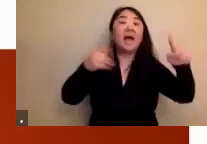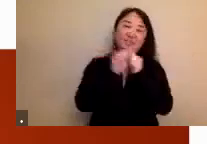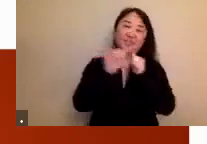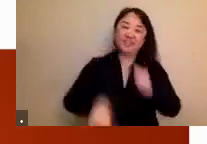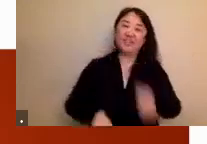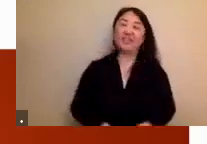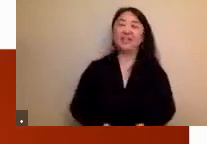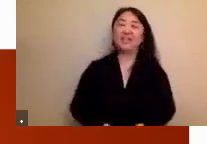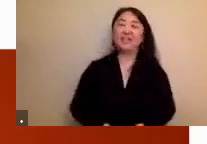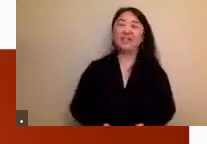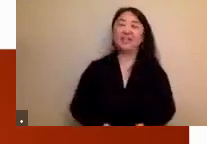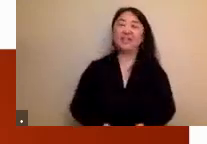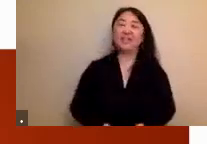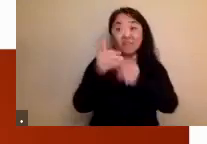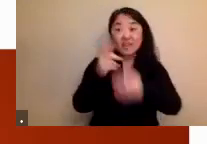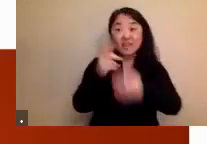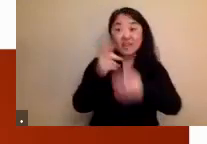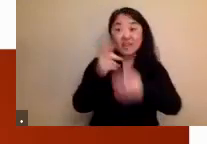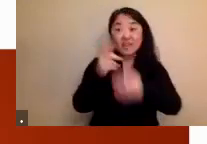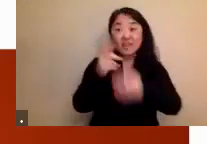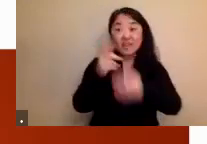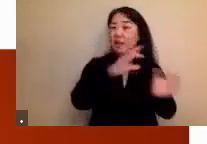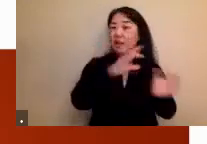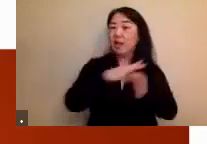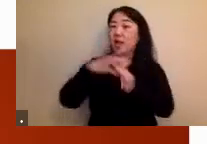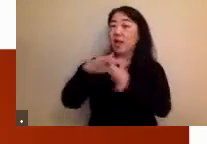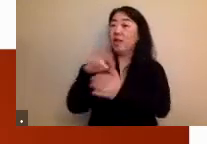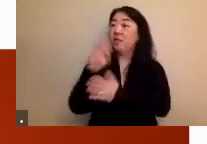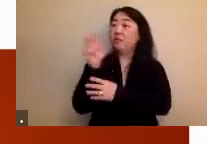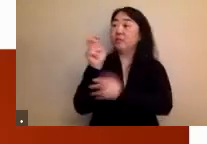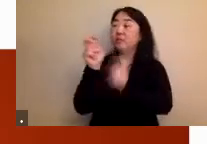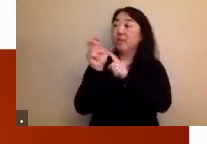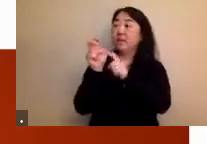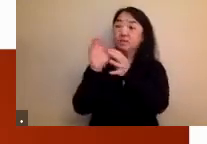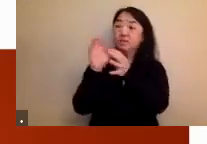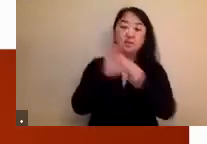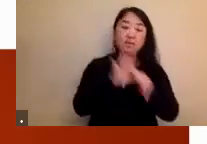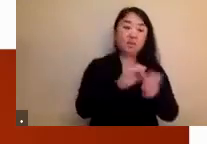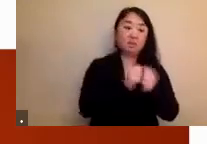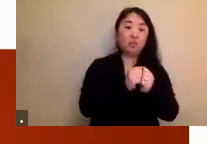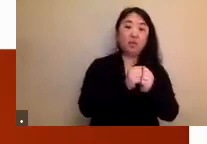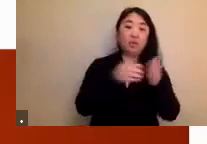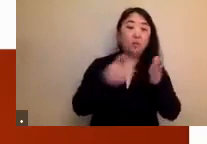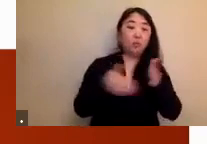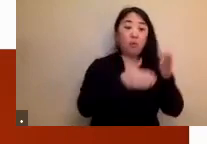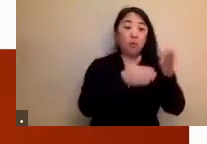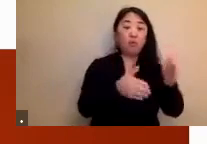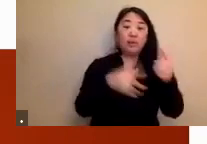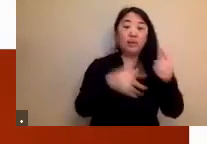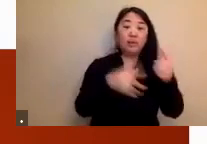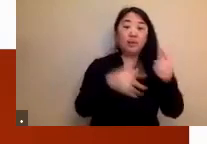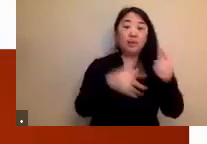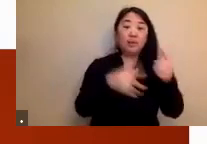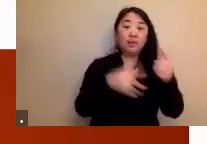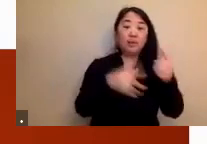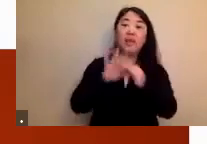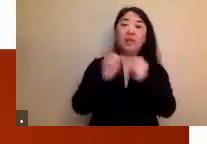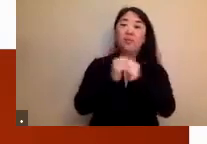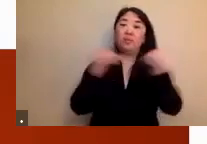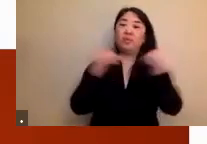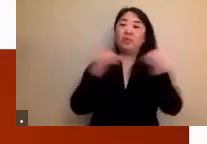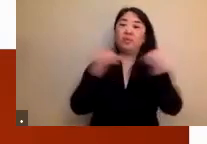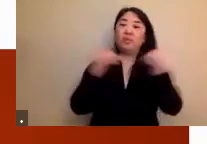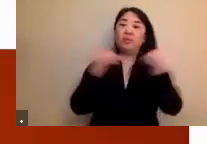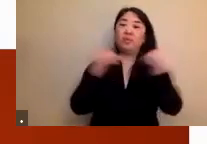are able to tie transportation or tie roadways to access to stores,